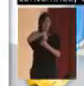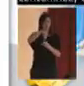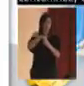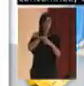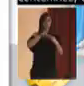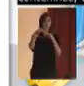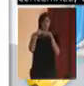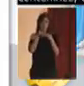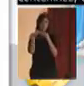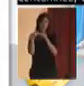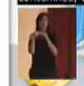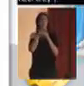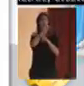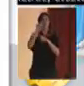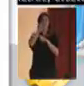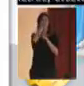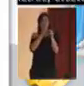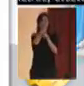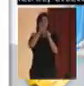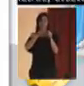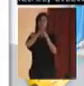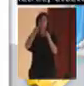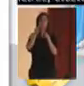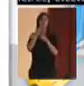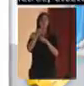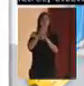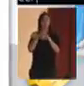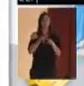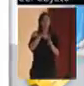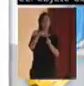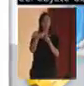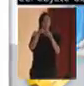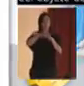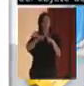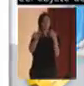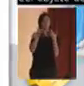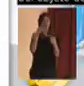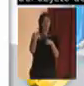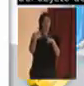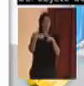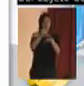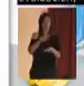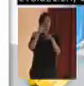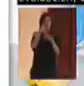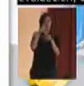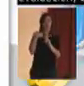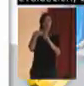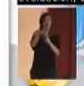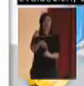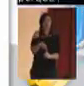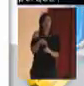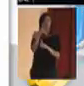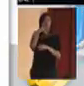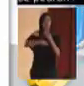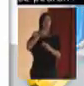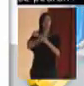puzzles, different activities I mentioned before, and finally the assessment of the learning objects. And for